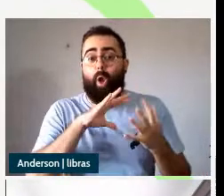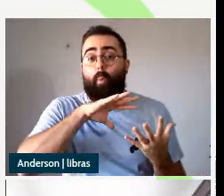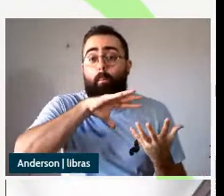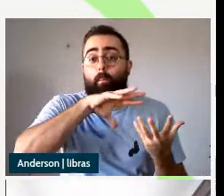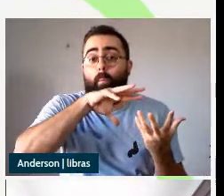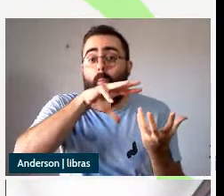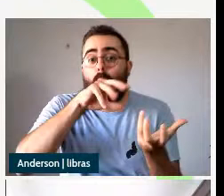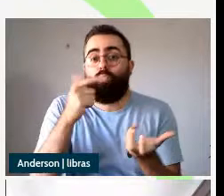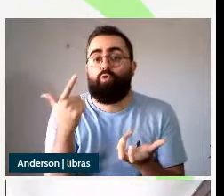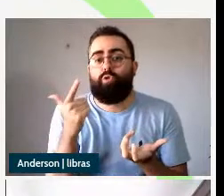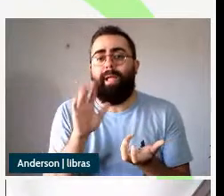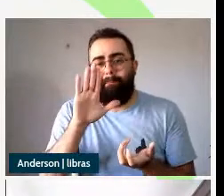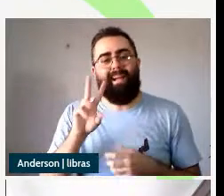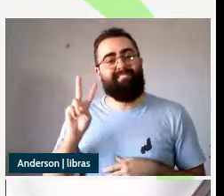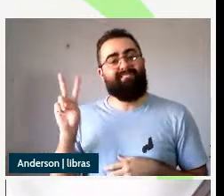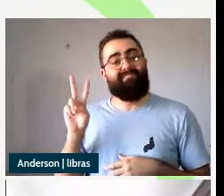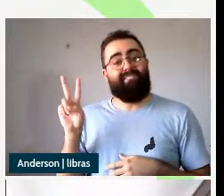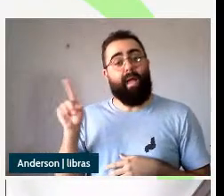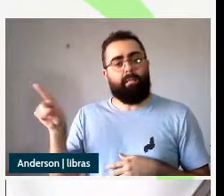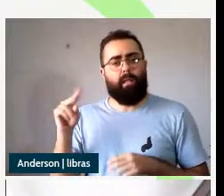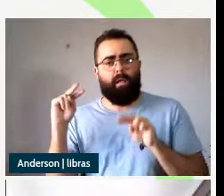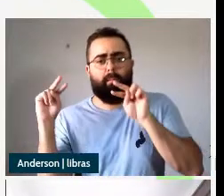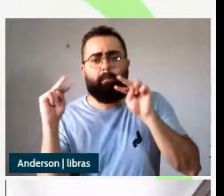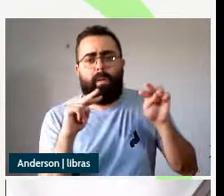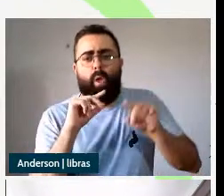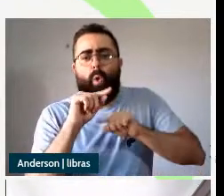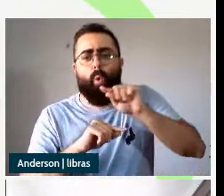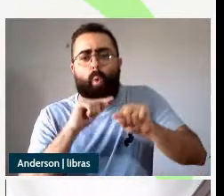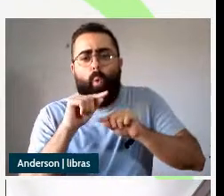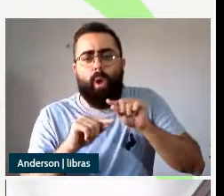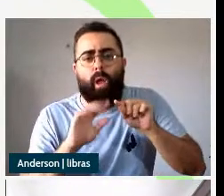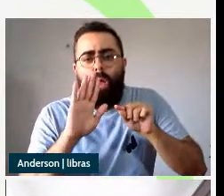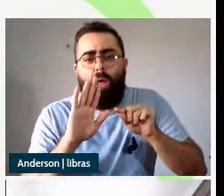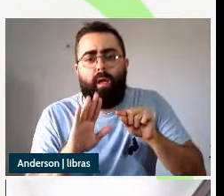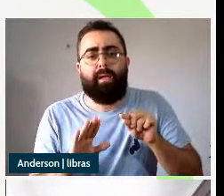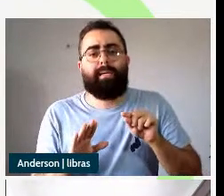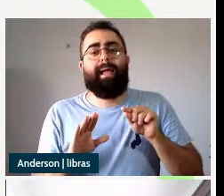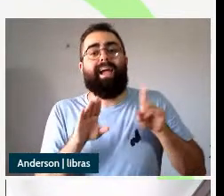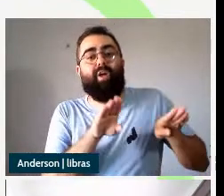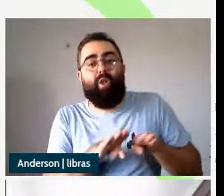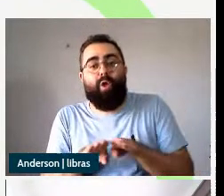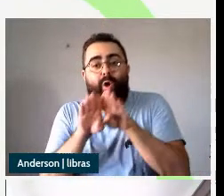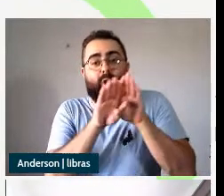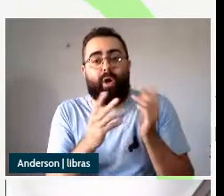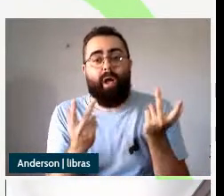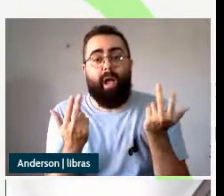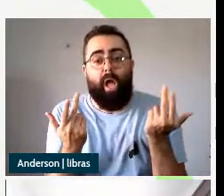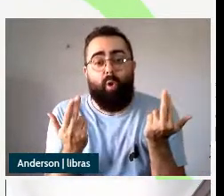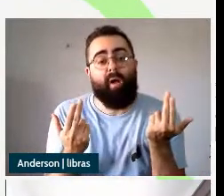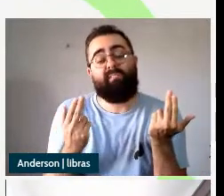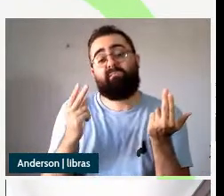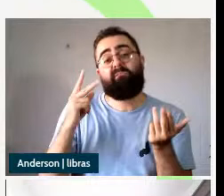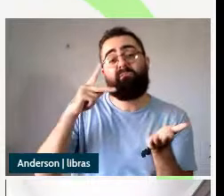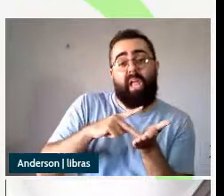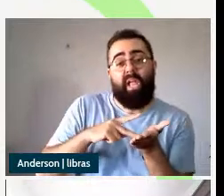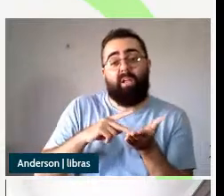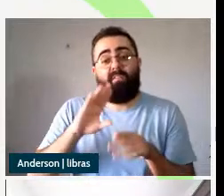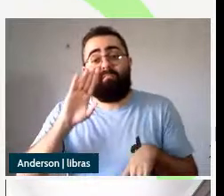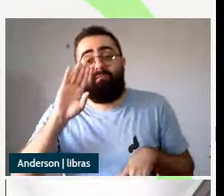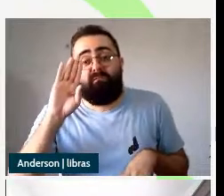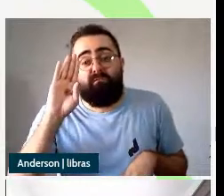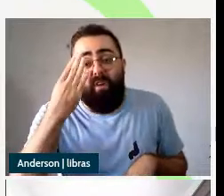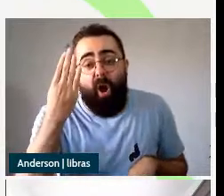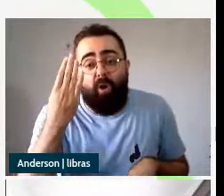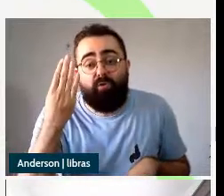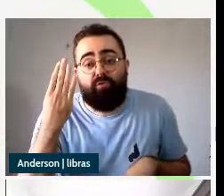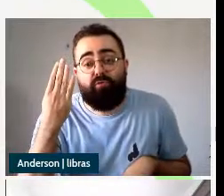Wendler noted that law-like propositions are not rendered false if no one enters the premises so when you get something like anybody